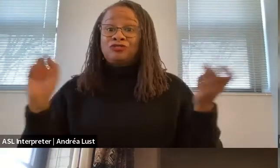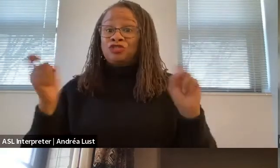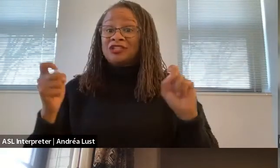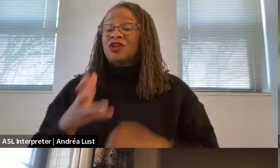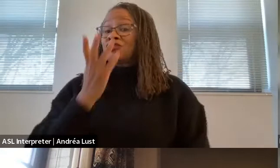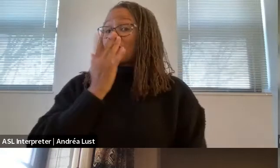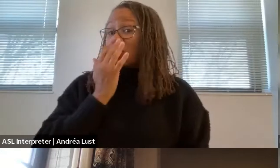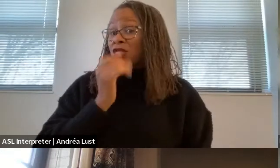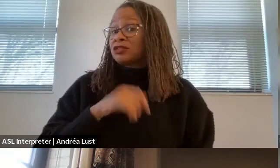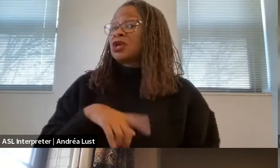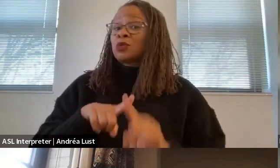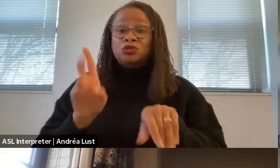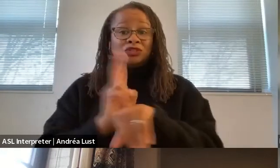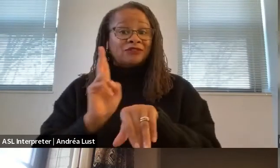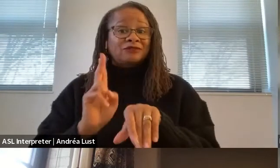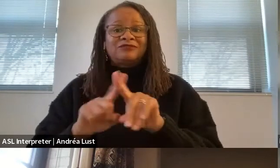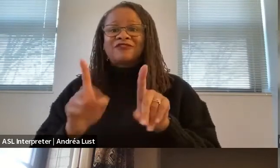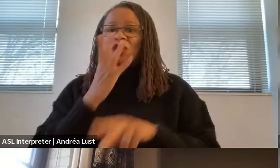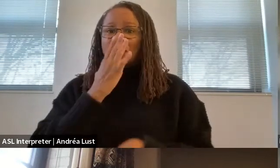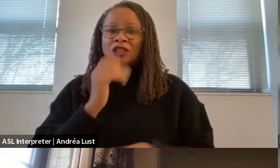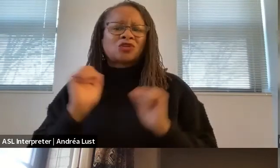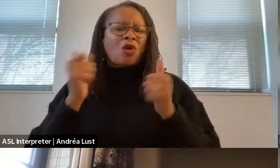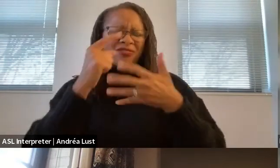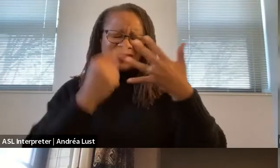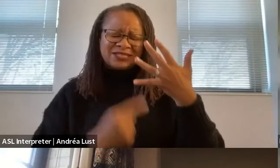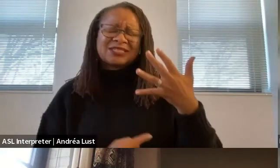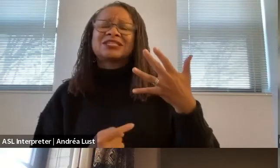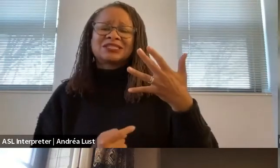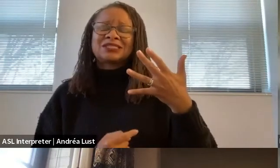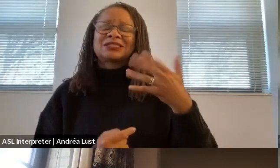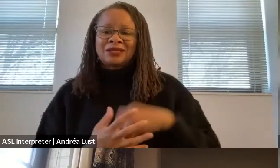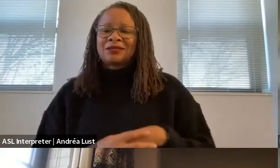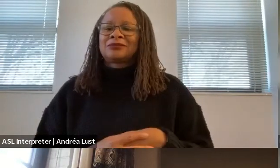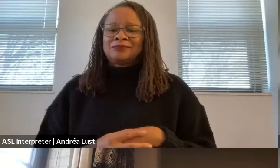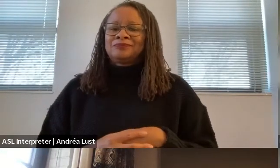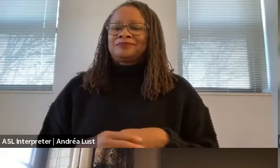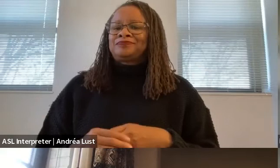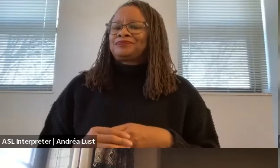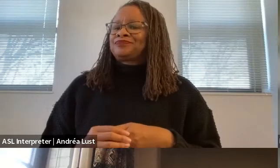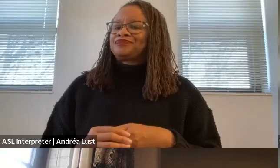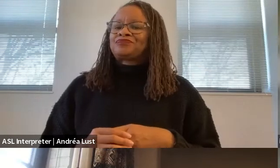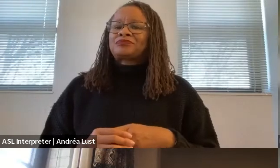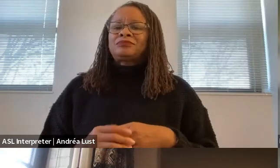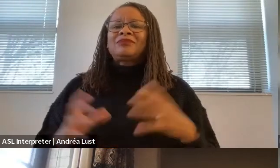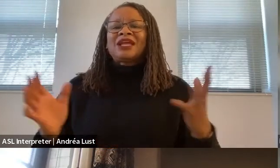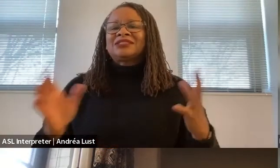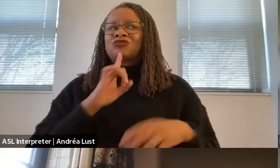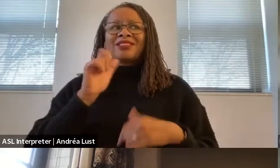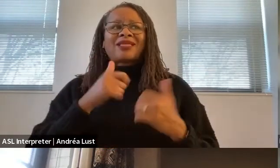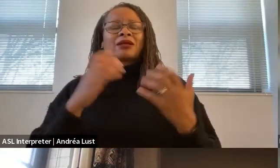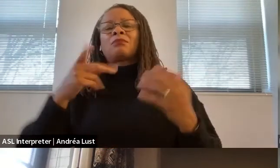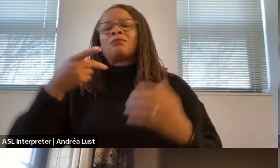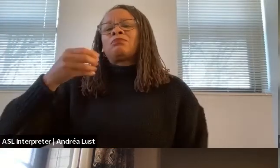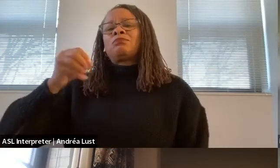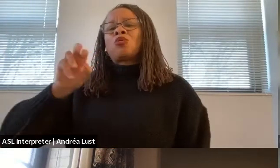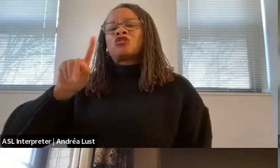know, we use different colors, just all of these things. It's like an impressionistic portrait that sort of